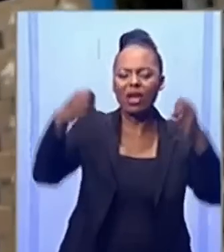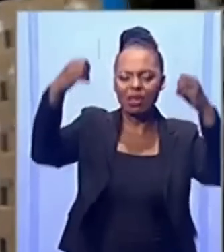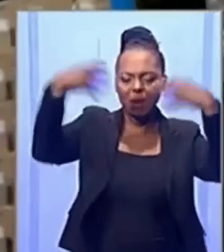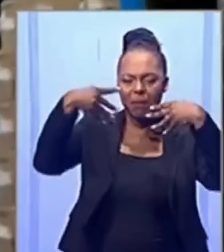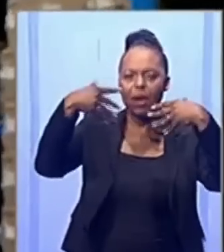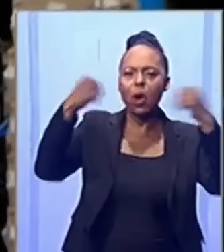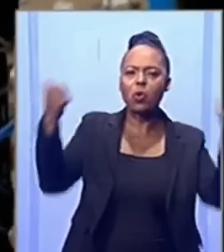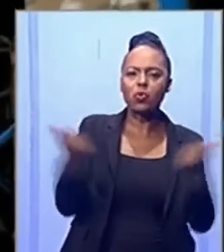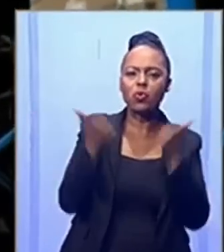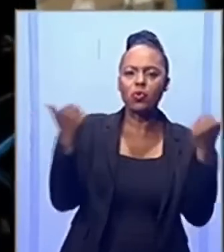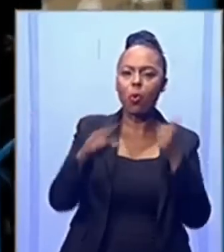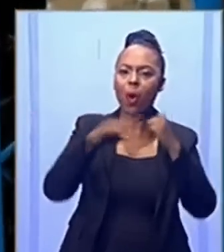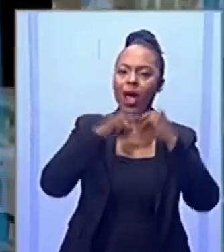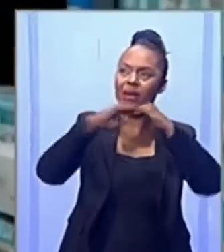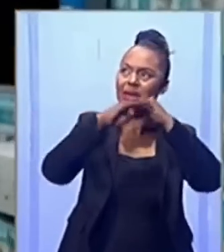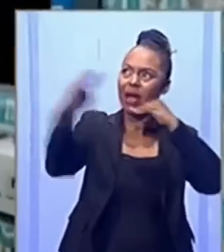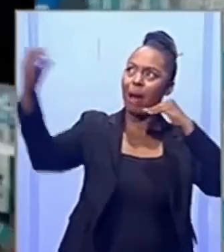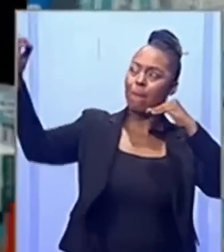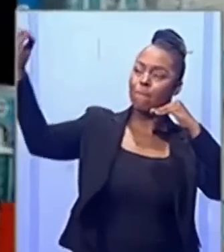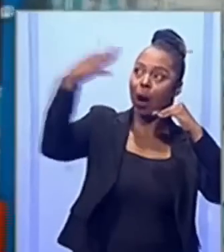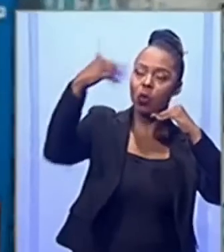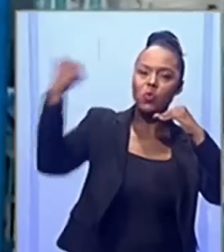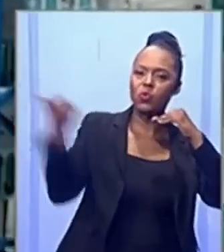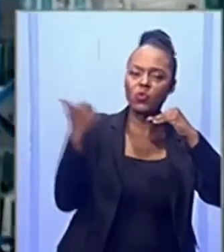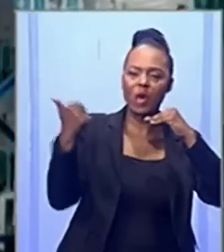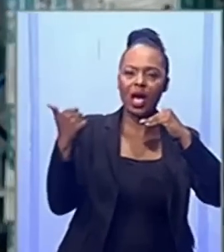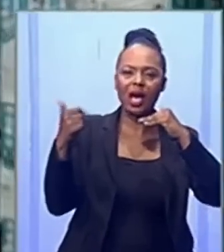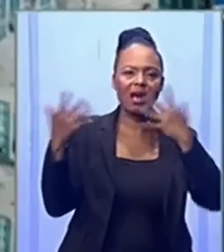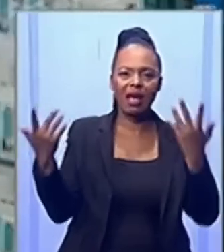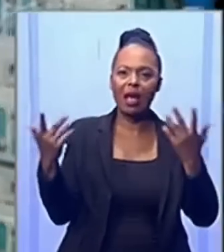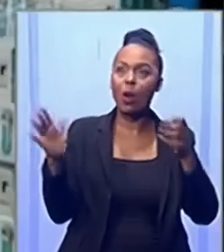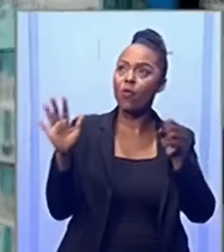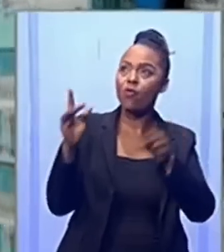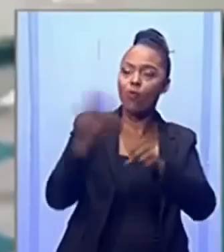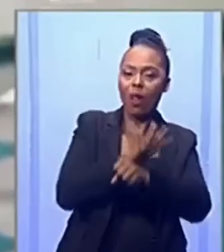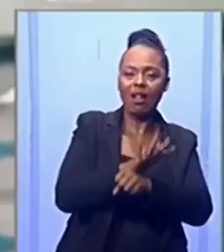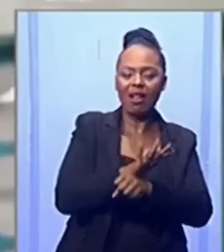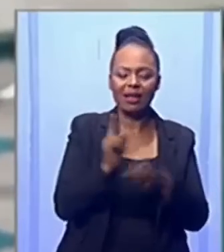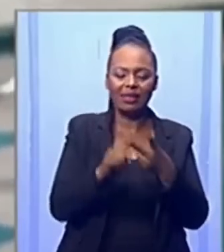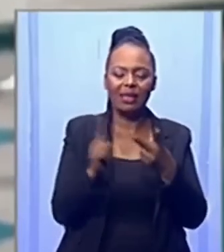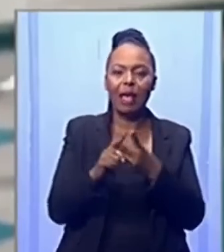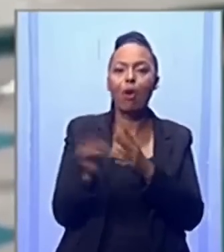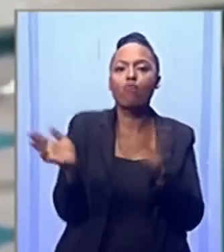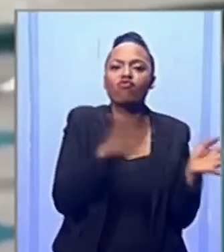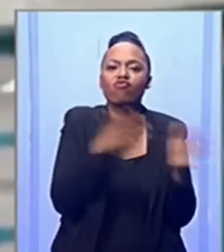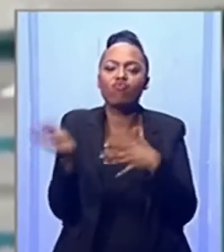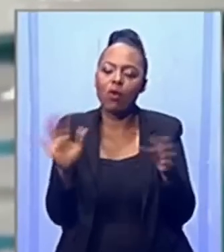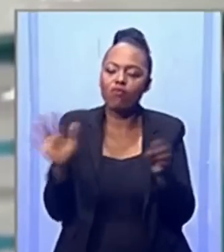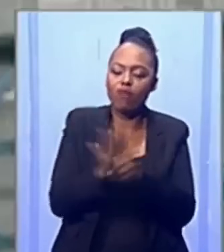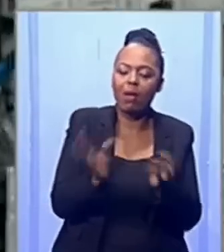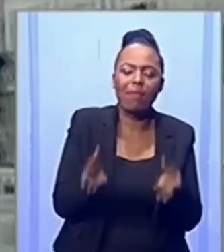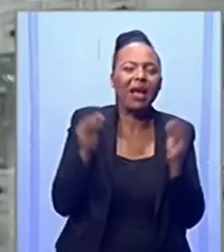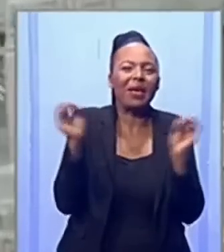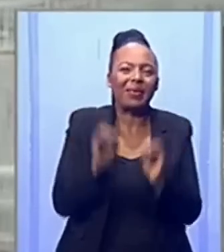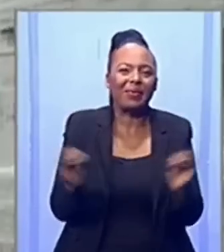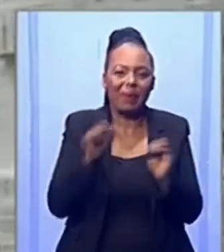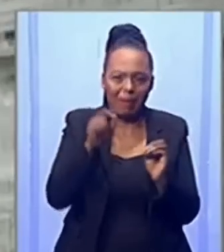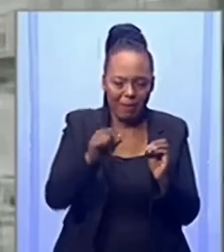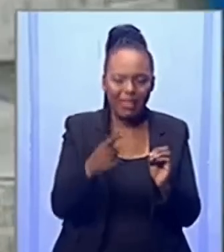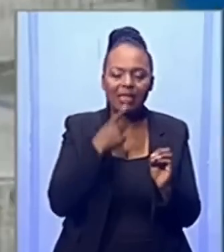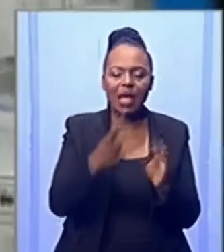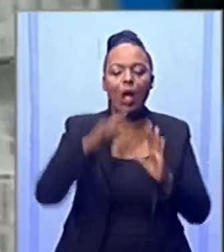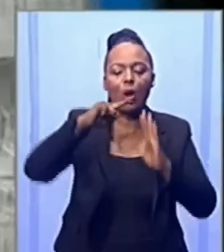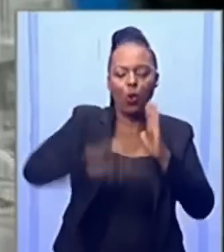le letšatši nako ka moka ebile ga re be le moya nako ka moka bjalo se sengwe se le gore kona kwa BRICS boletše ka sona gore o tshwanetse be le battery